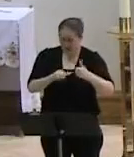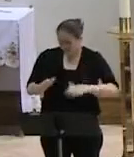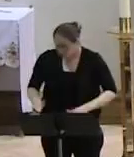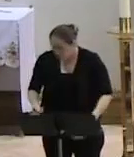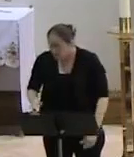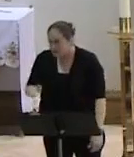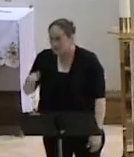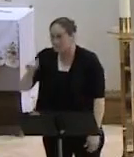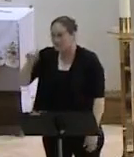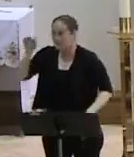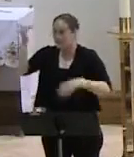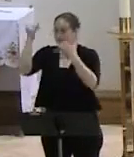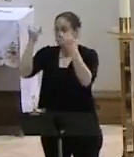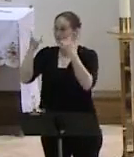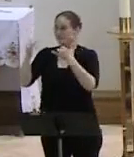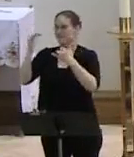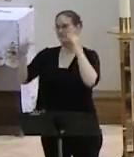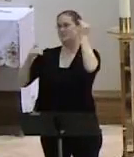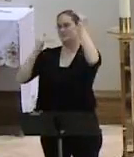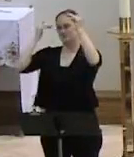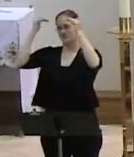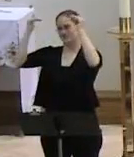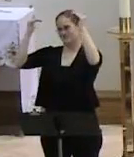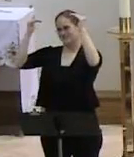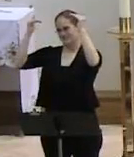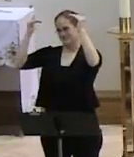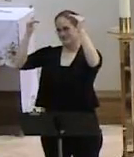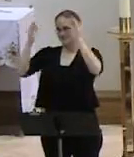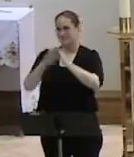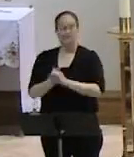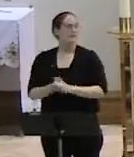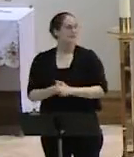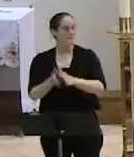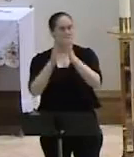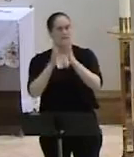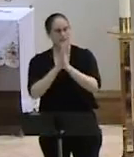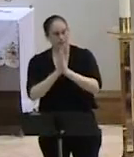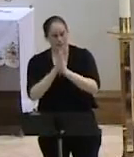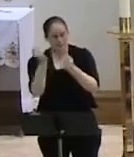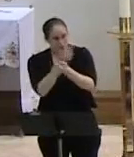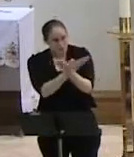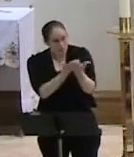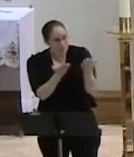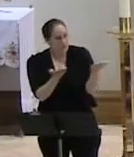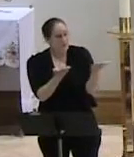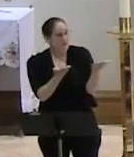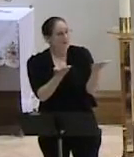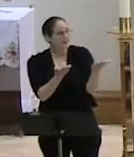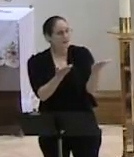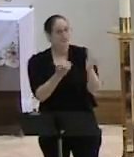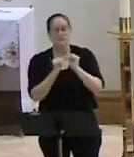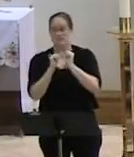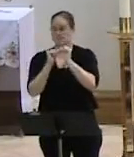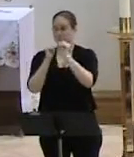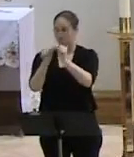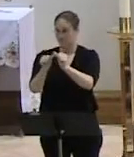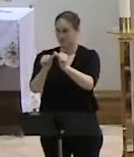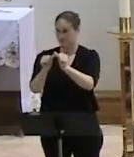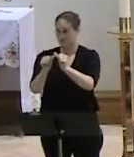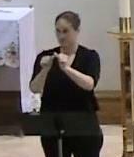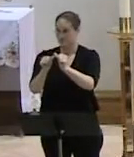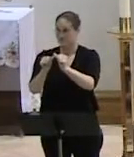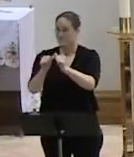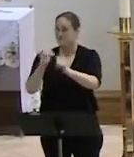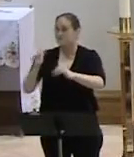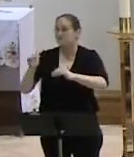you adults. And my prayer for you is that as you continue to adult and